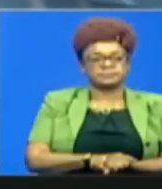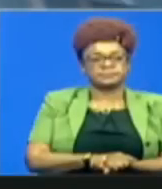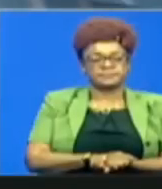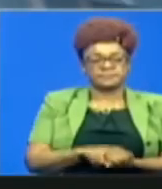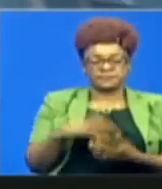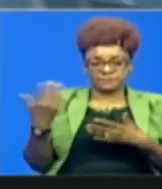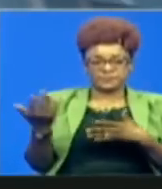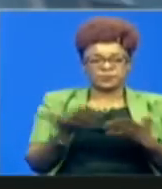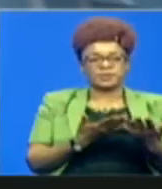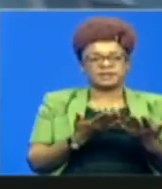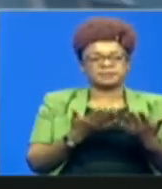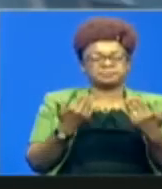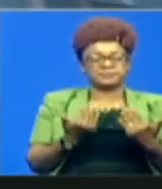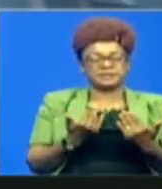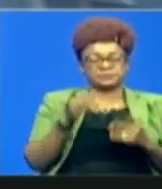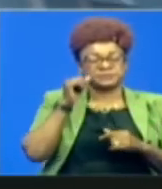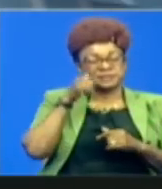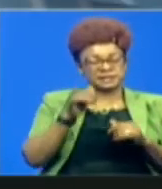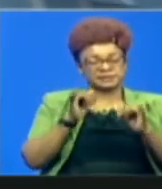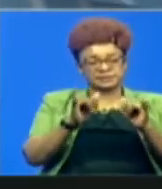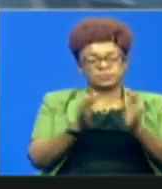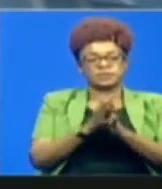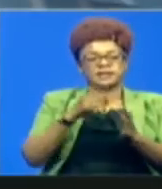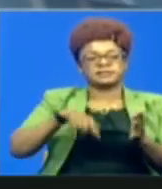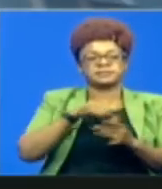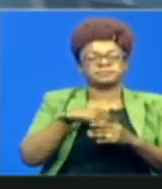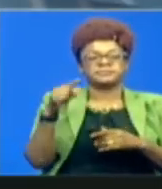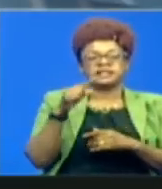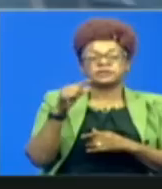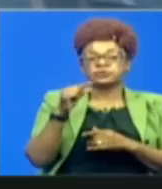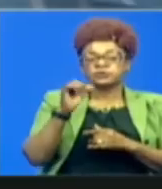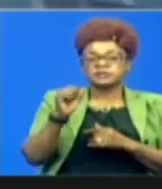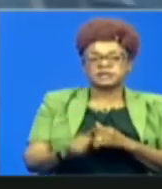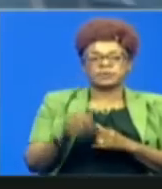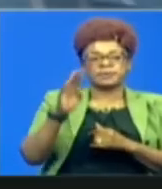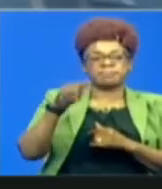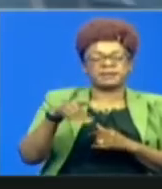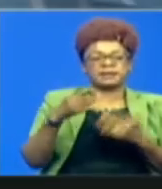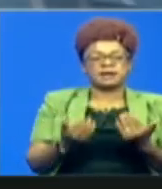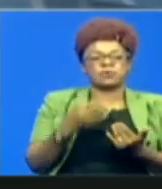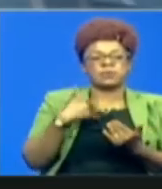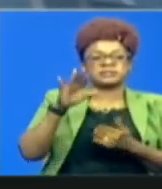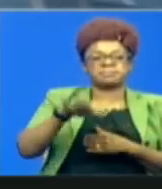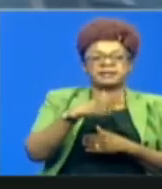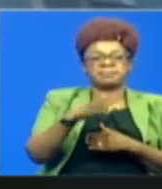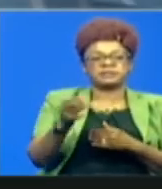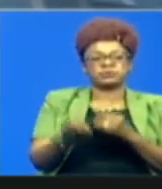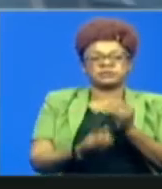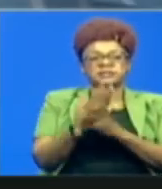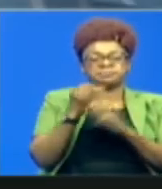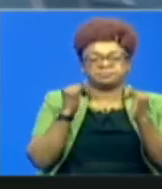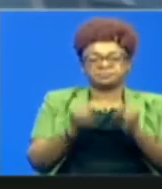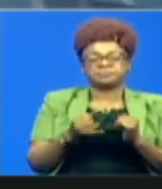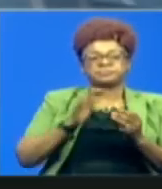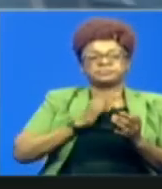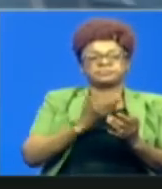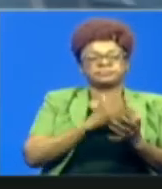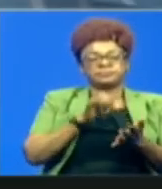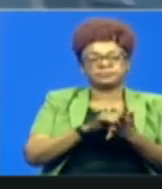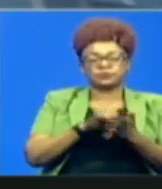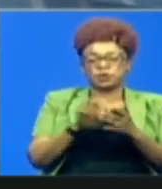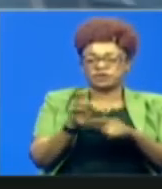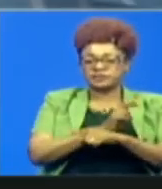Welcome back and thanks for staying with us. Gatundu South MP Moses Kuria now wants Parliament to set up a new committee that will oversee